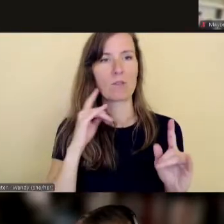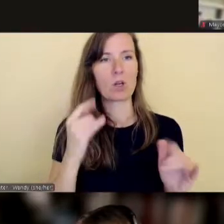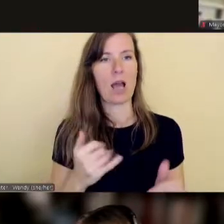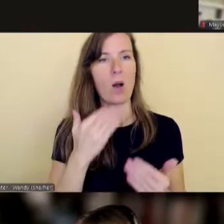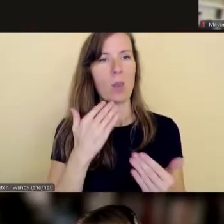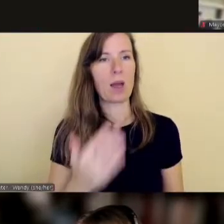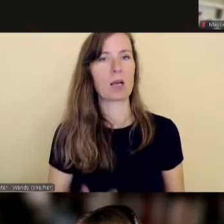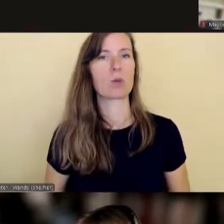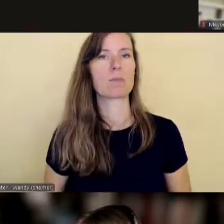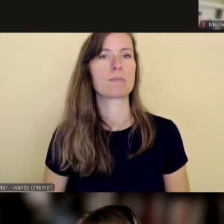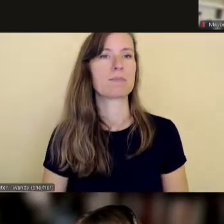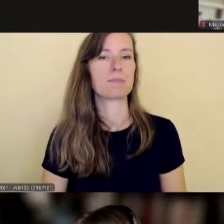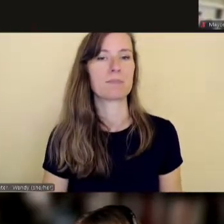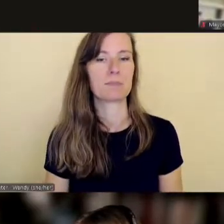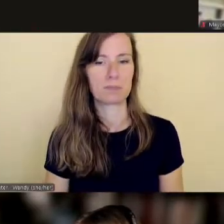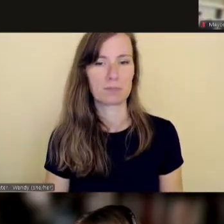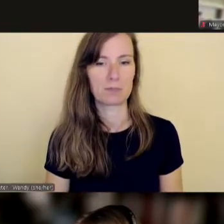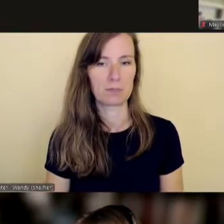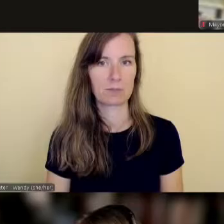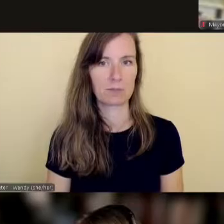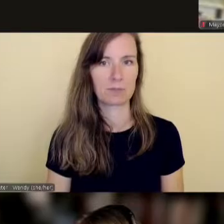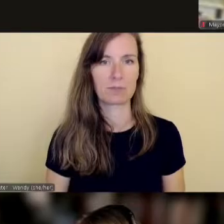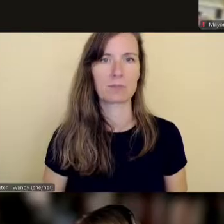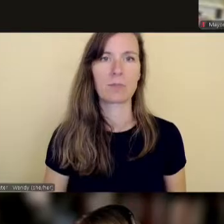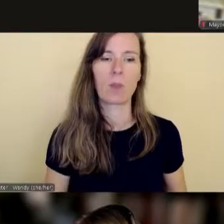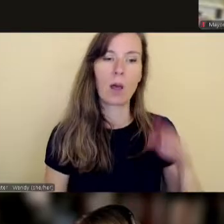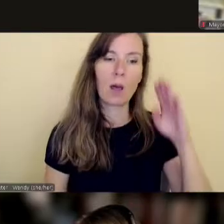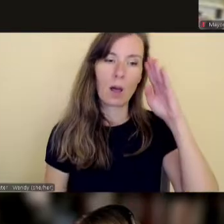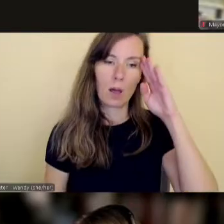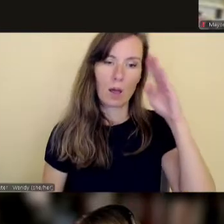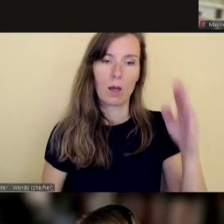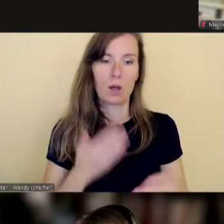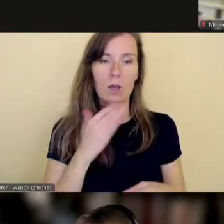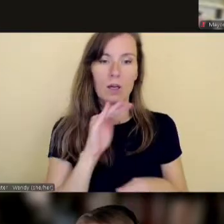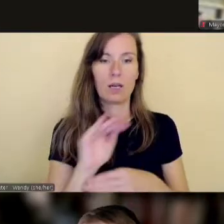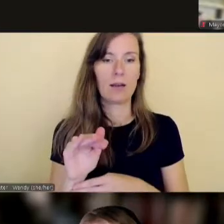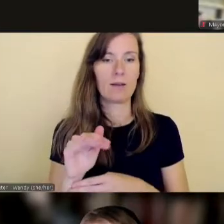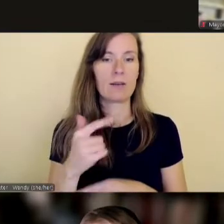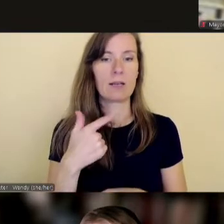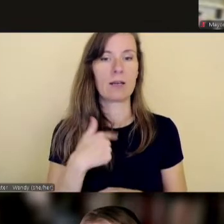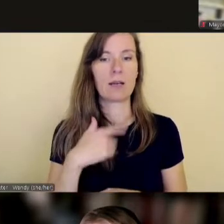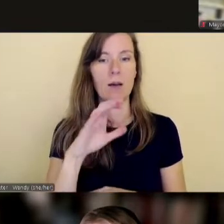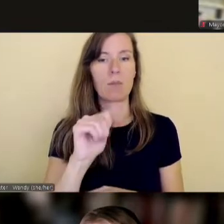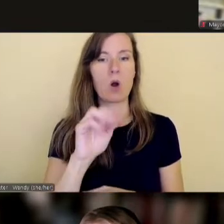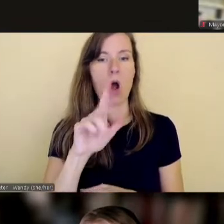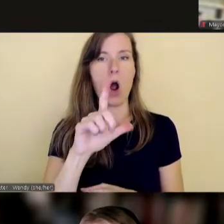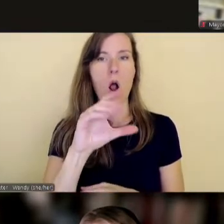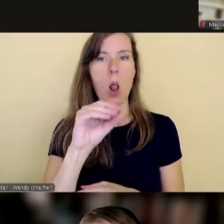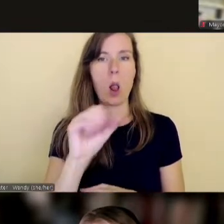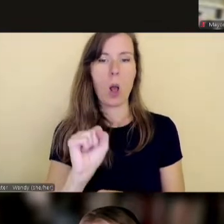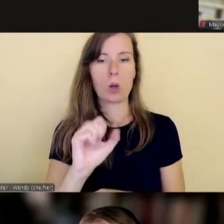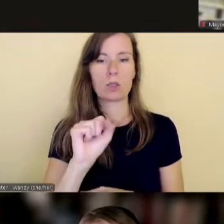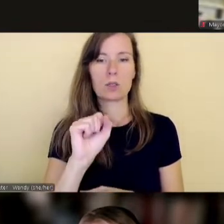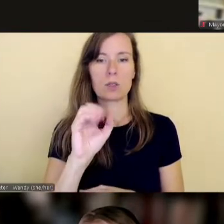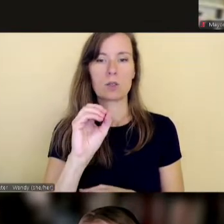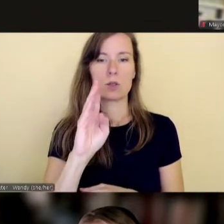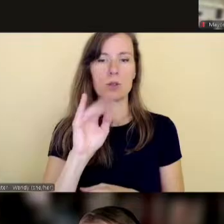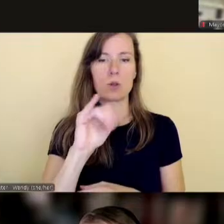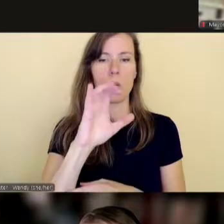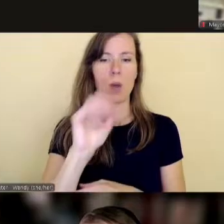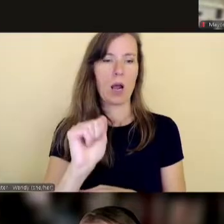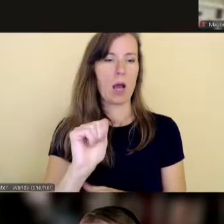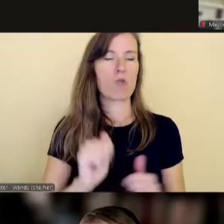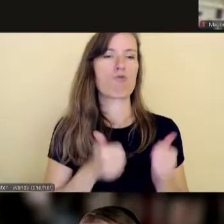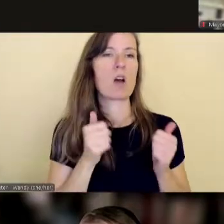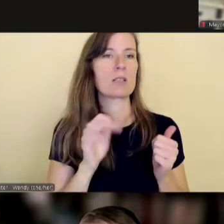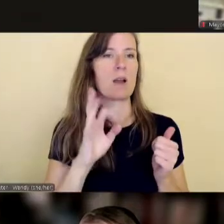Hello. Good evening, Mr. Mayor, members of the council. I'm Carlos Silbiger, a resident of Ward 4 and a member of Progressive Cheverly. And